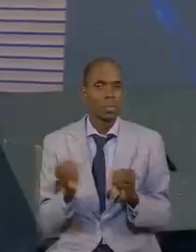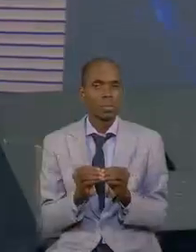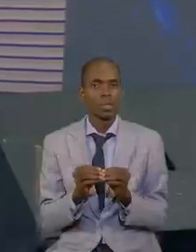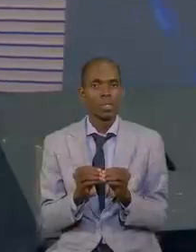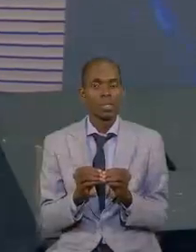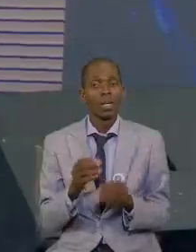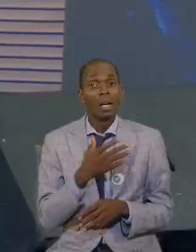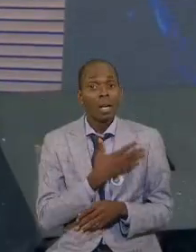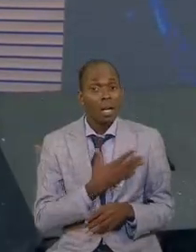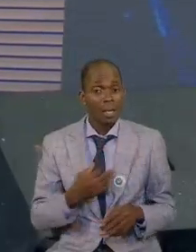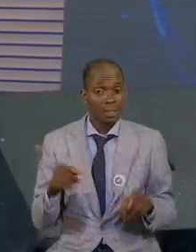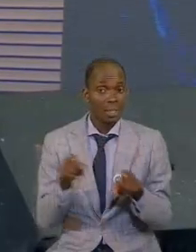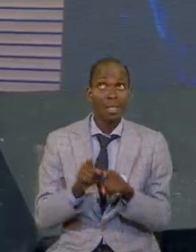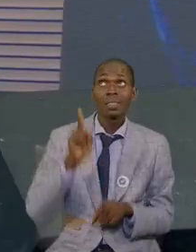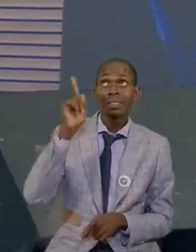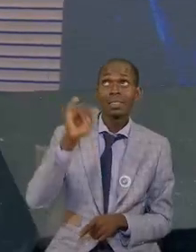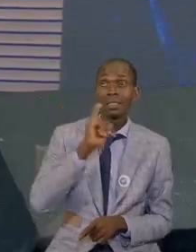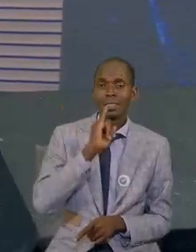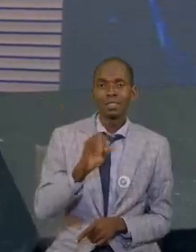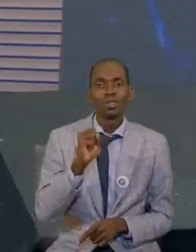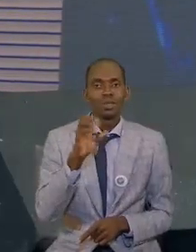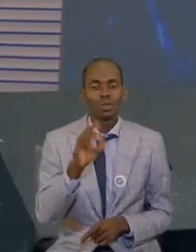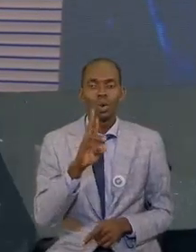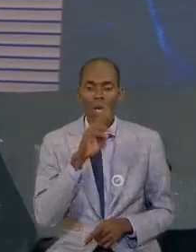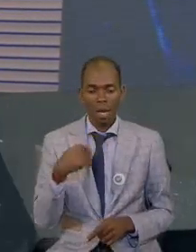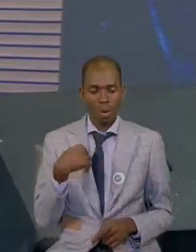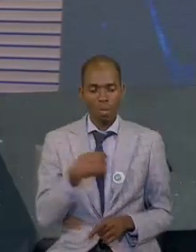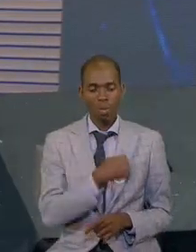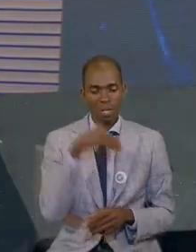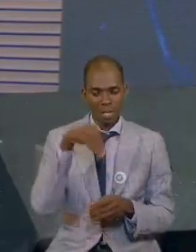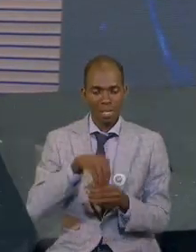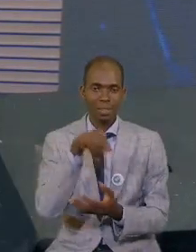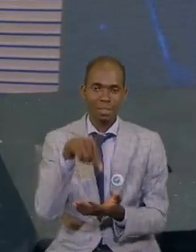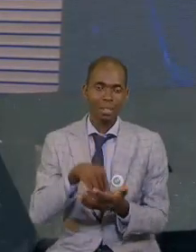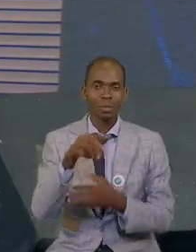And as he is, so are we in this world.